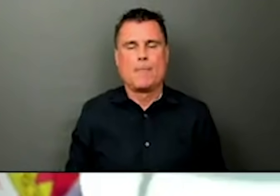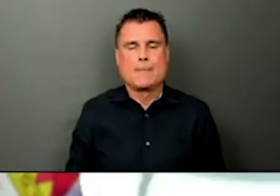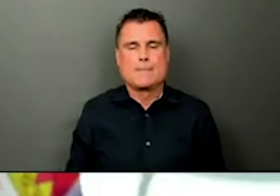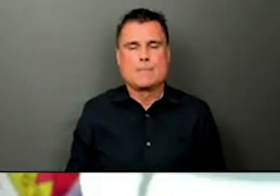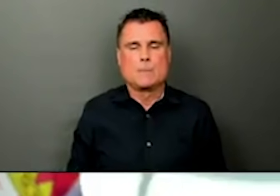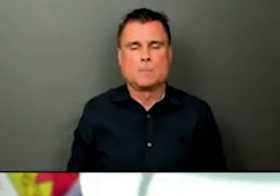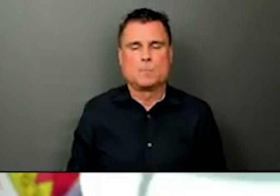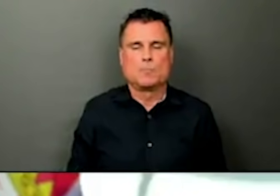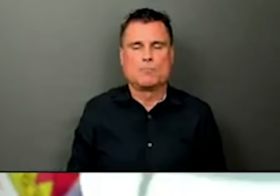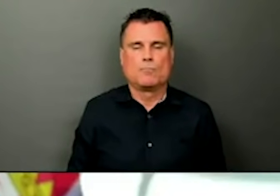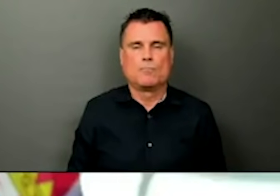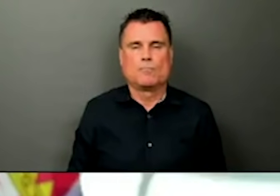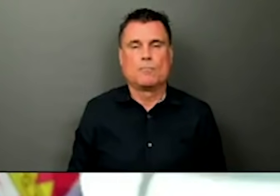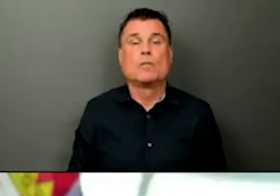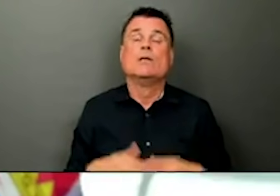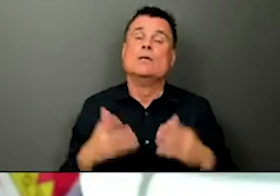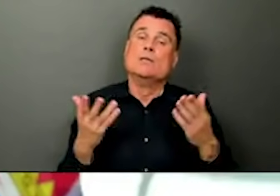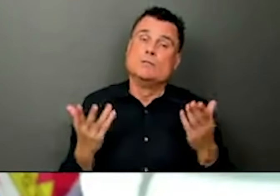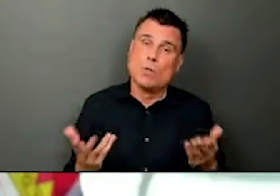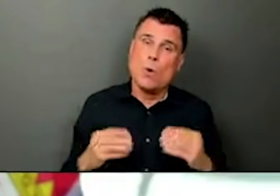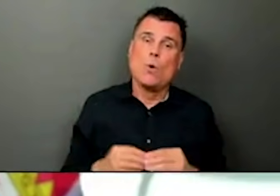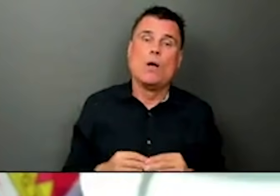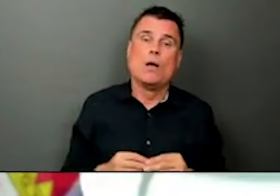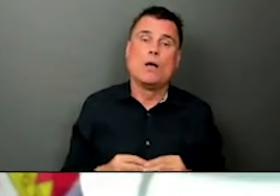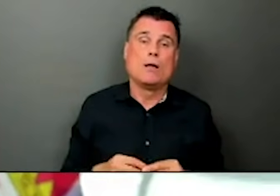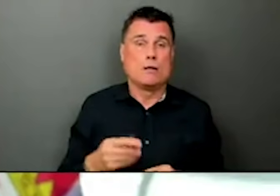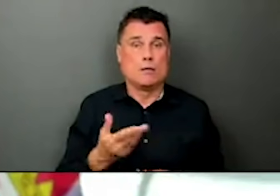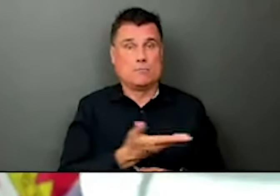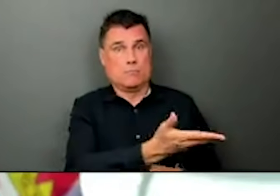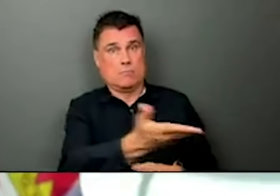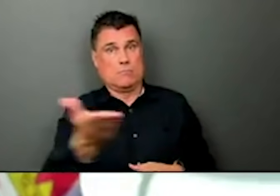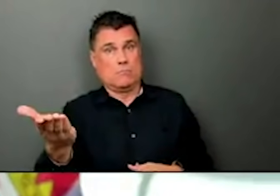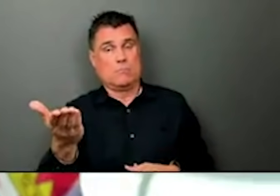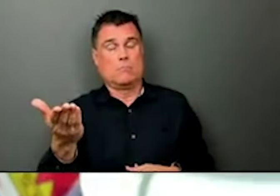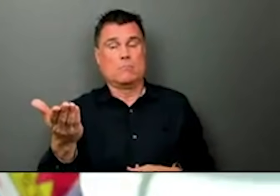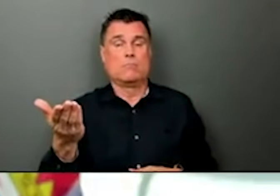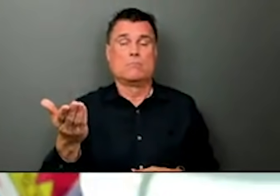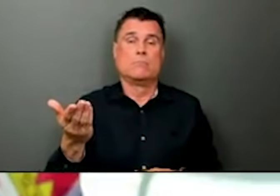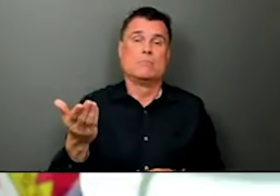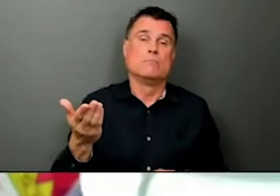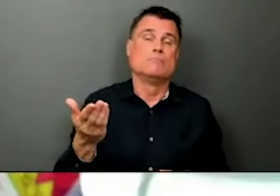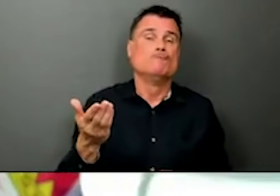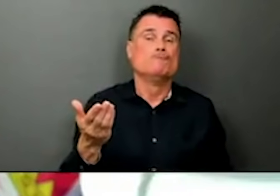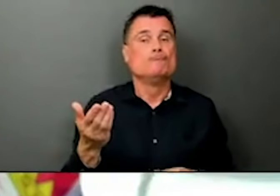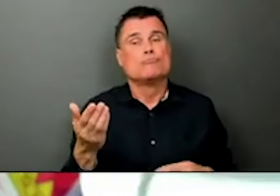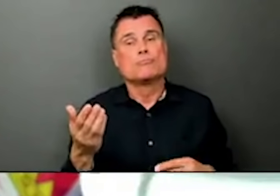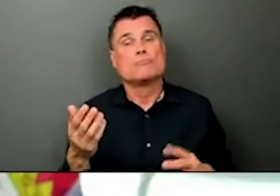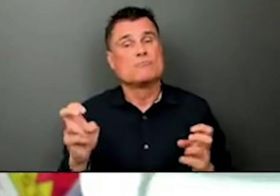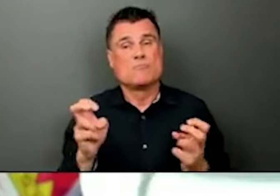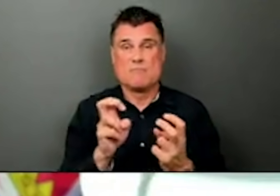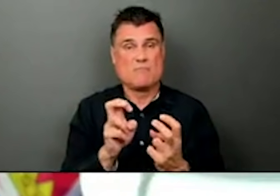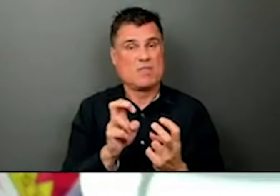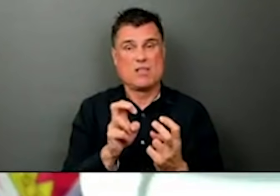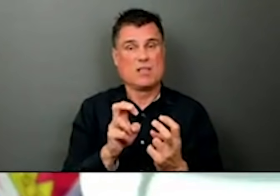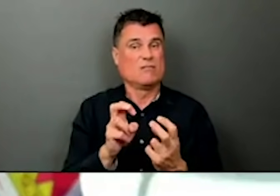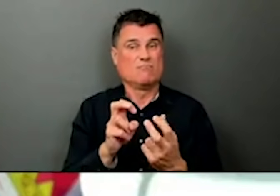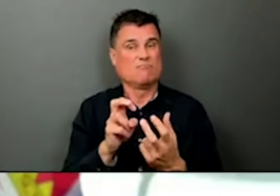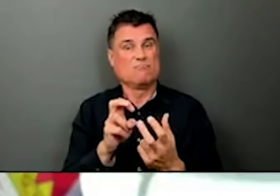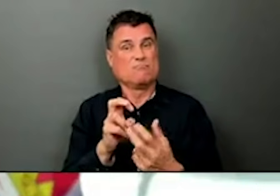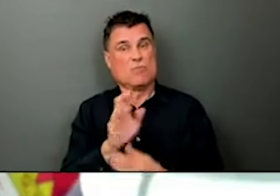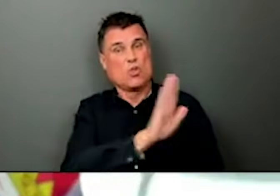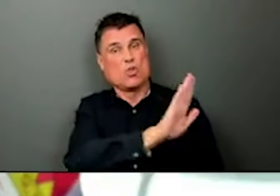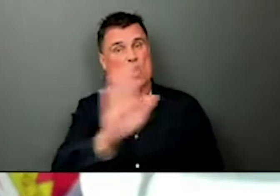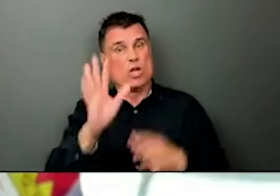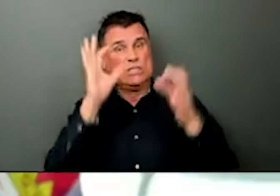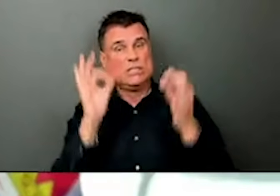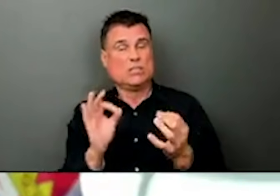they receive that second dose, either choice is reasonable. We are providing all the information we can for individuals to make